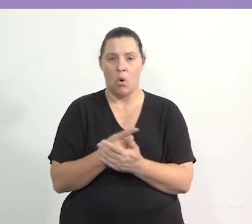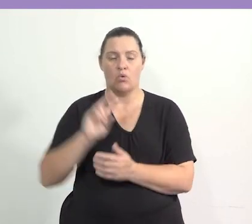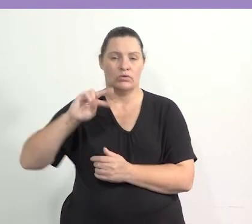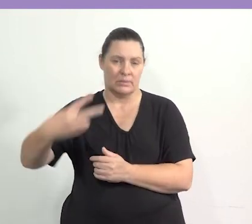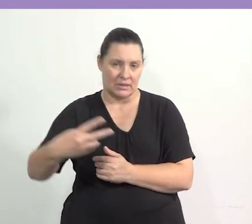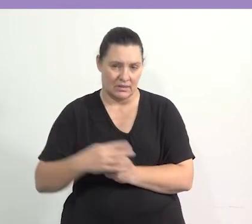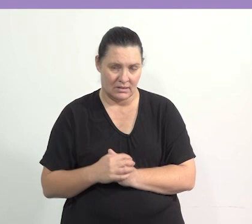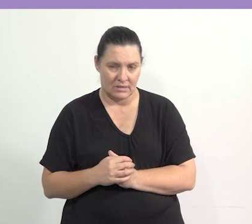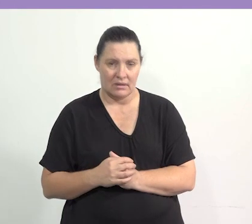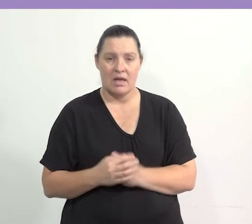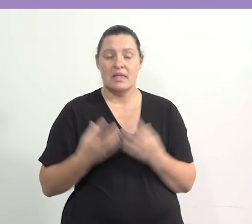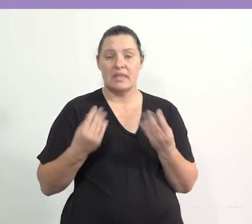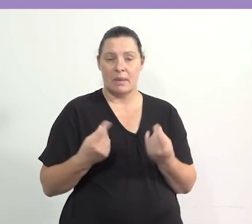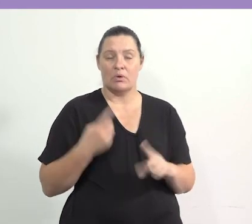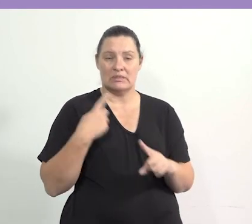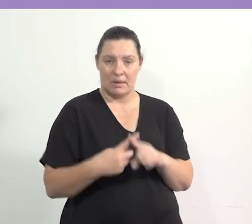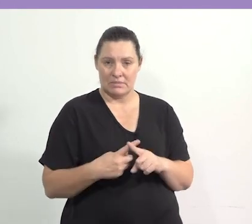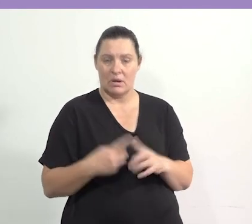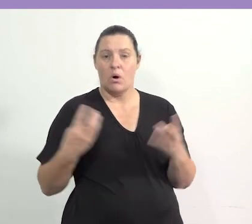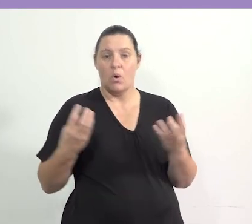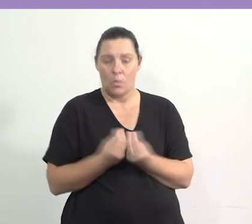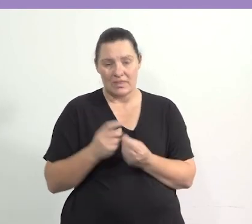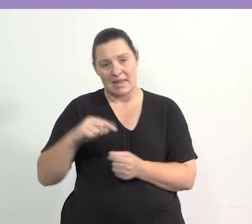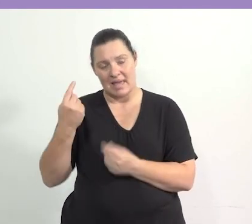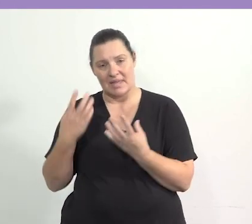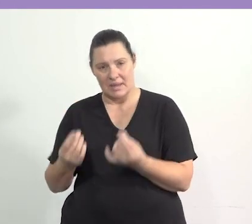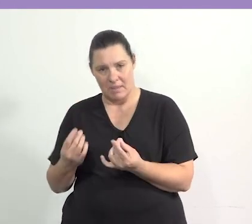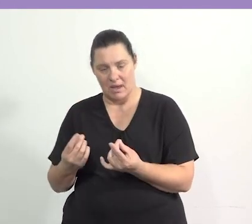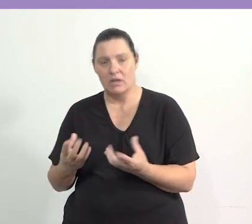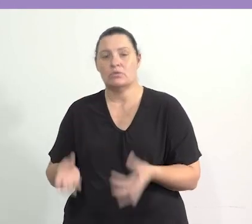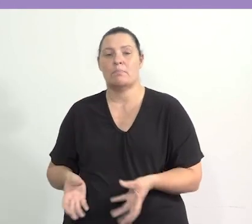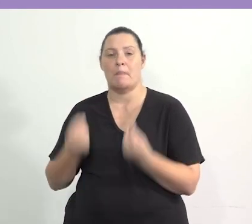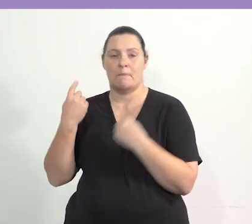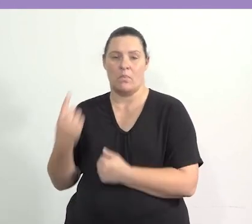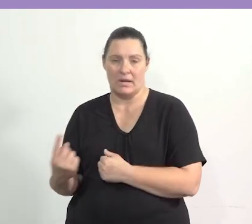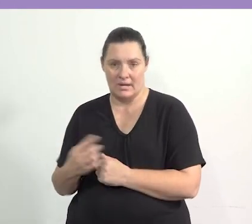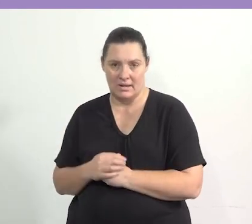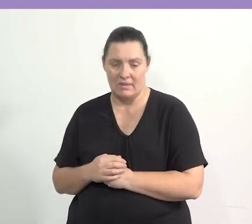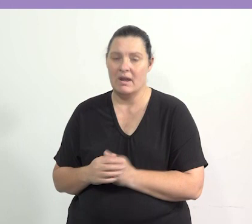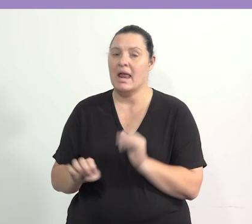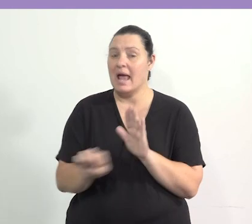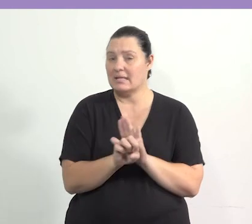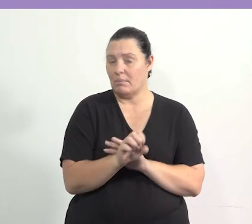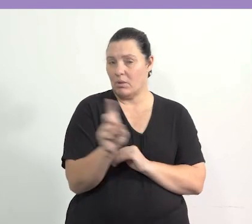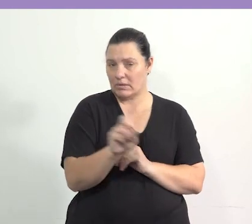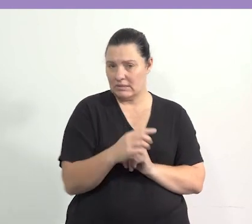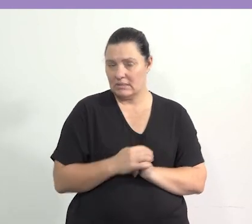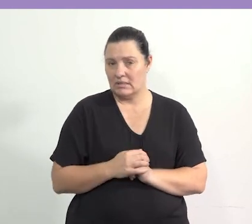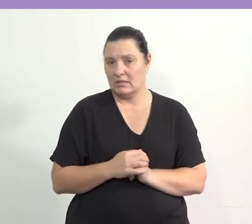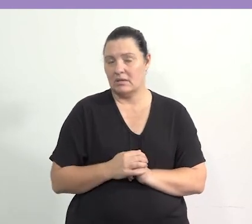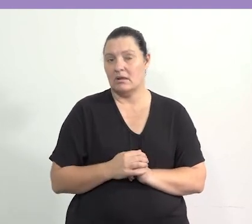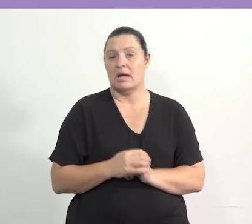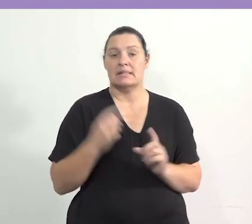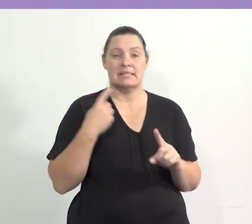reciprocal. The number that you multiply with another number to get 1. An example of this is that